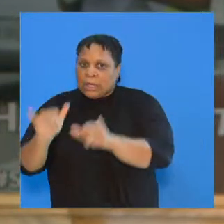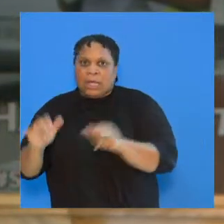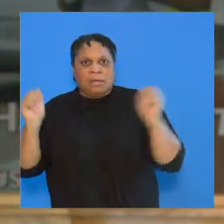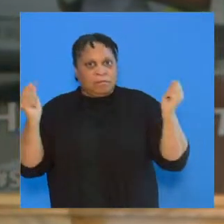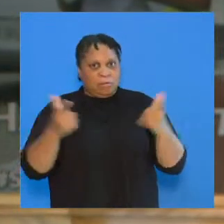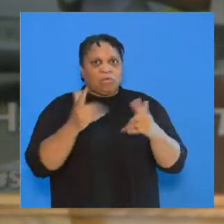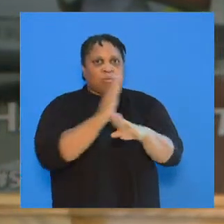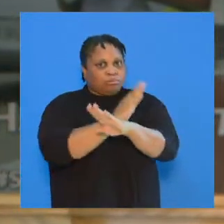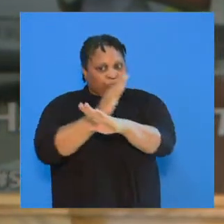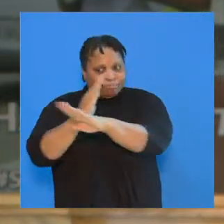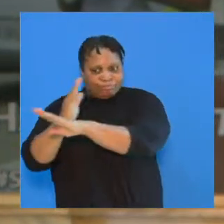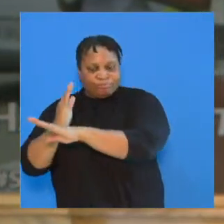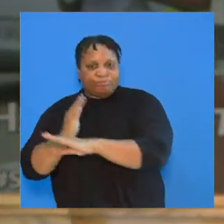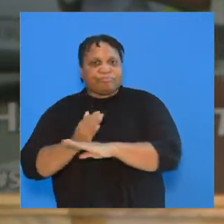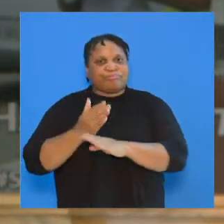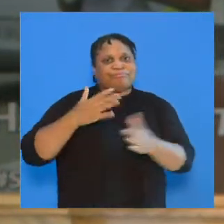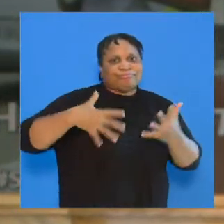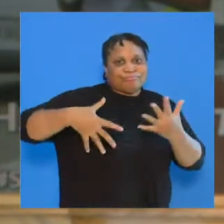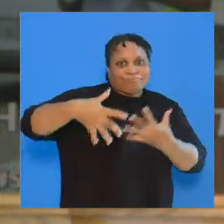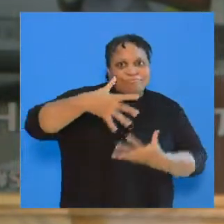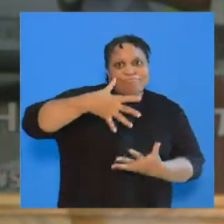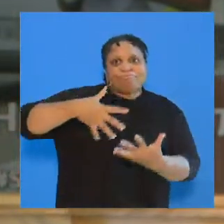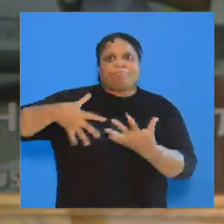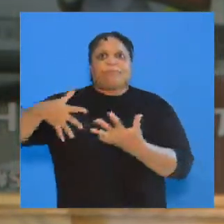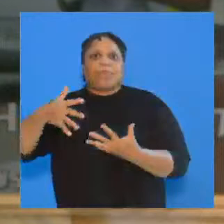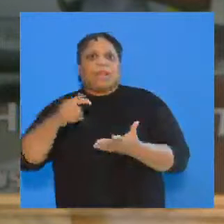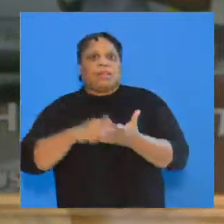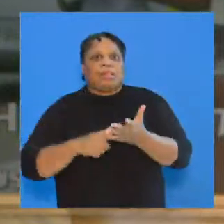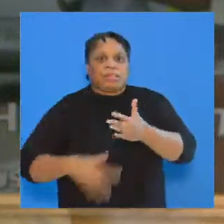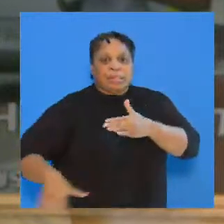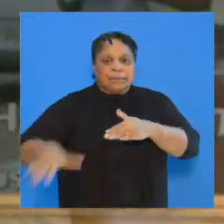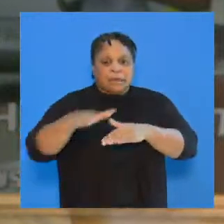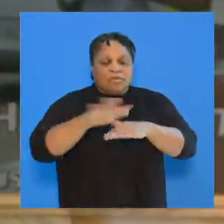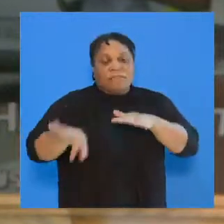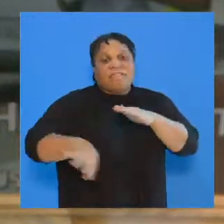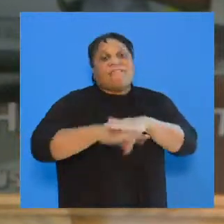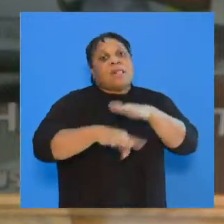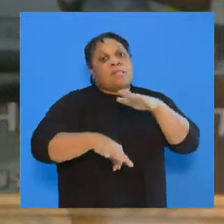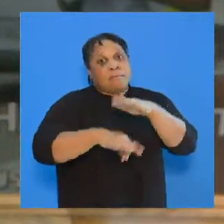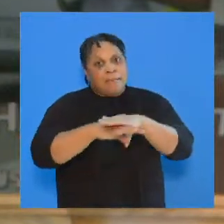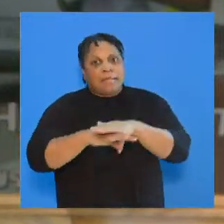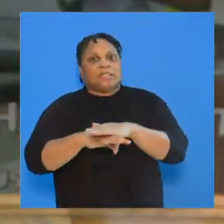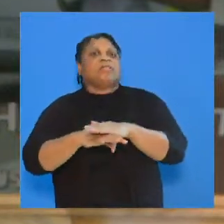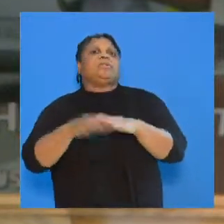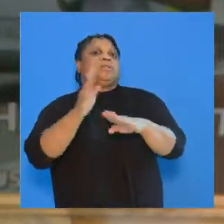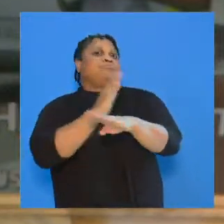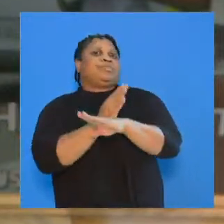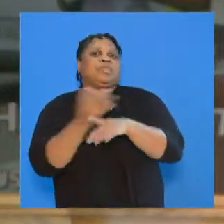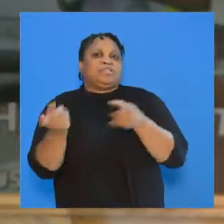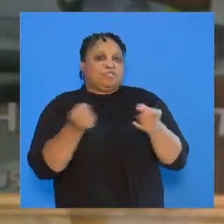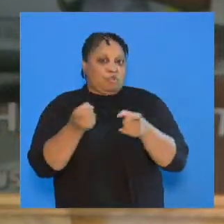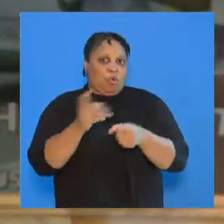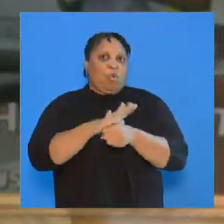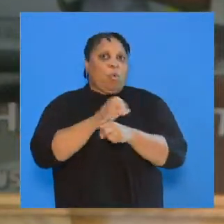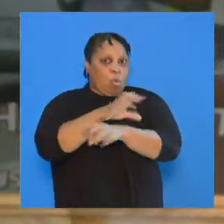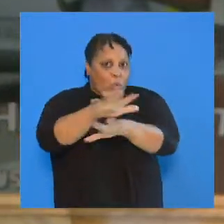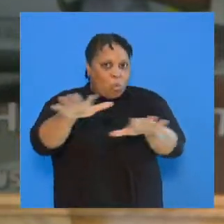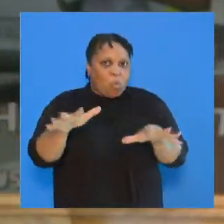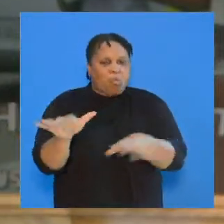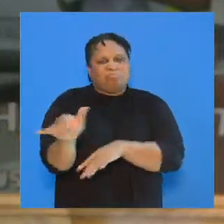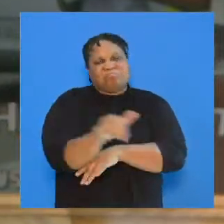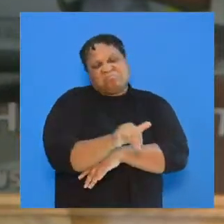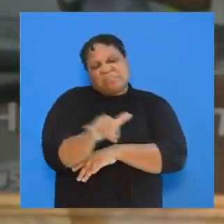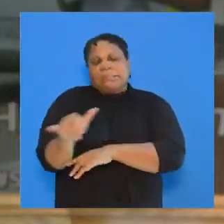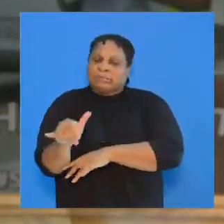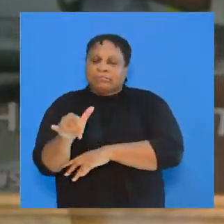healthy. This online training covers the fundamentals of infection prevention and control for COVID-19 and similar